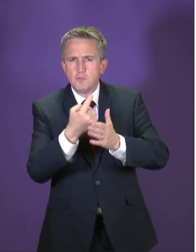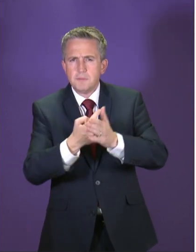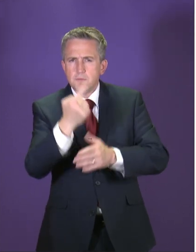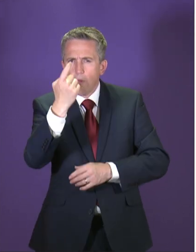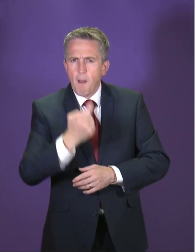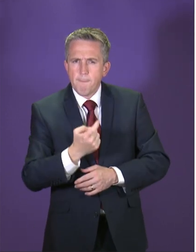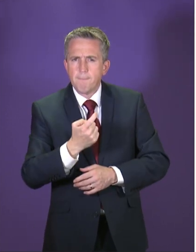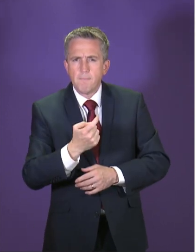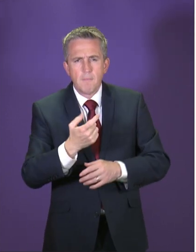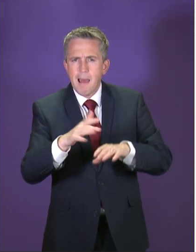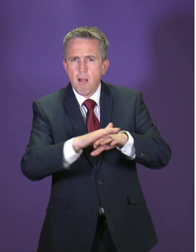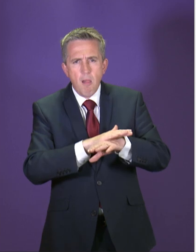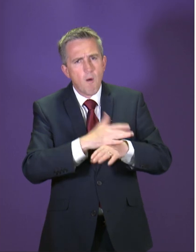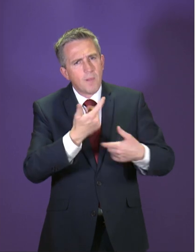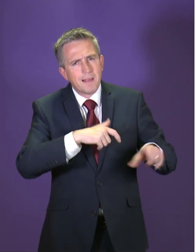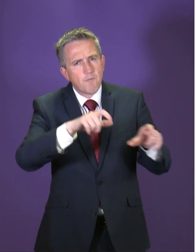what is its longevity,